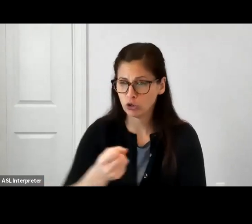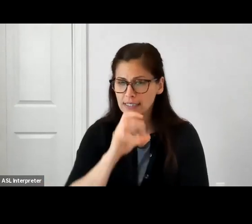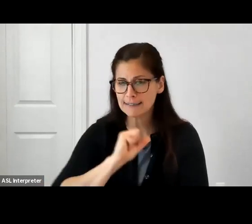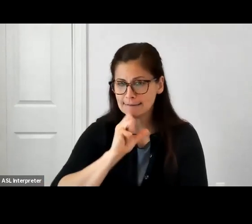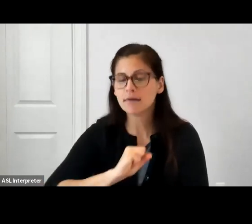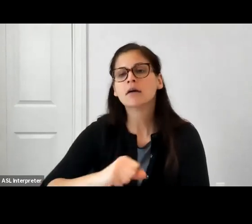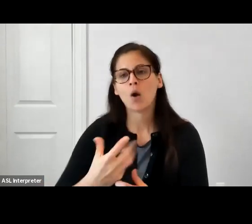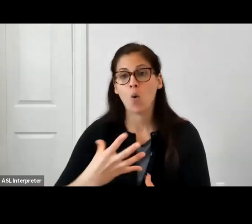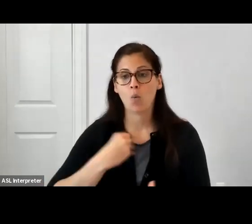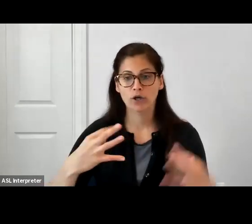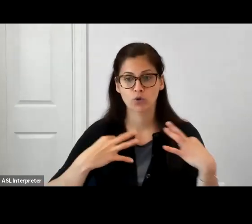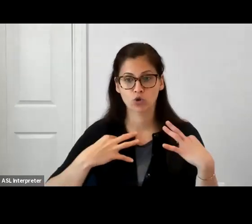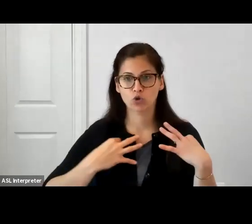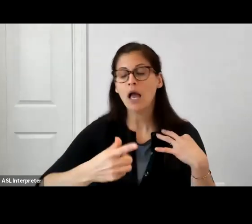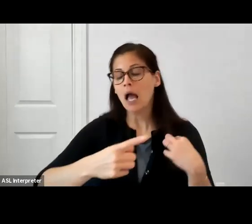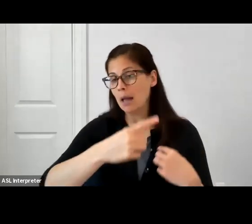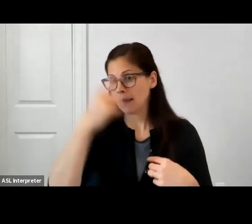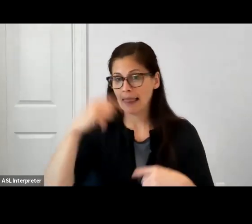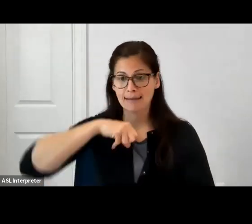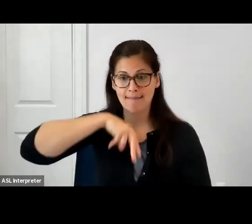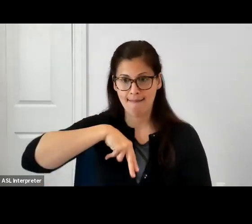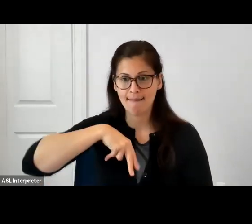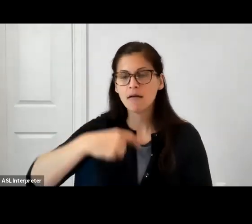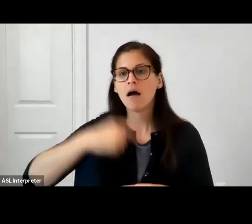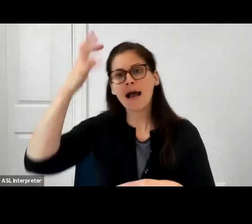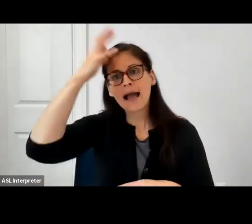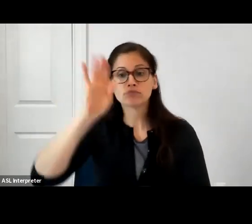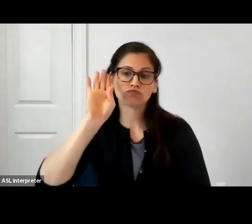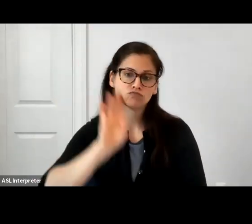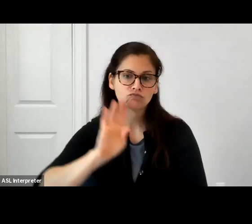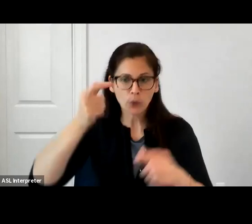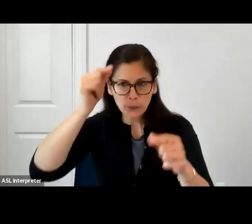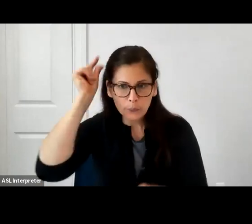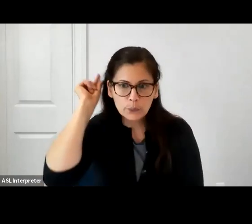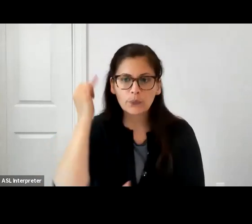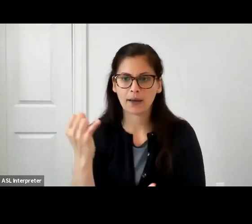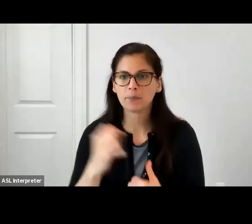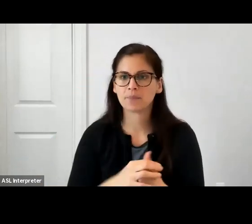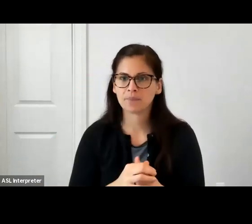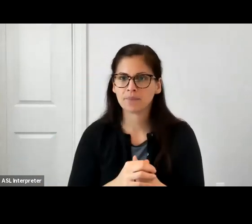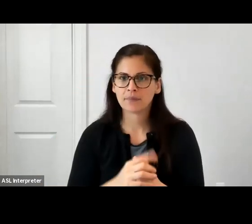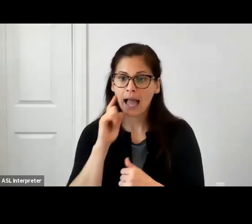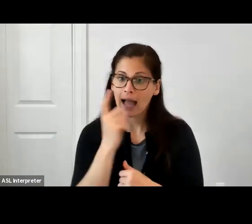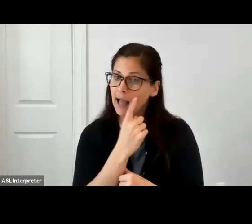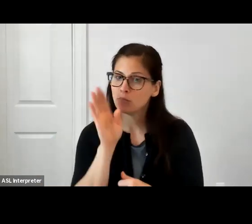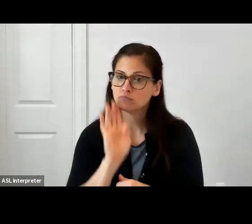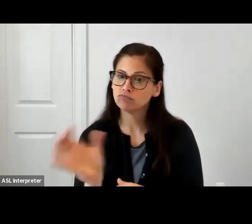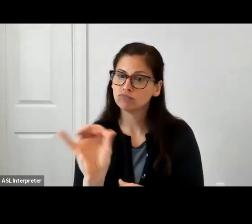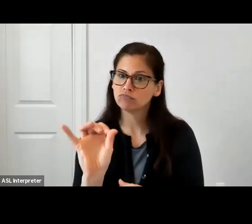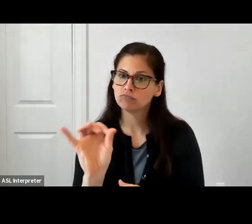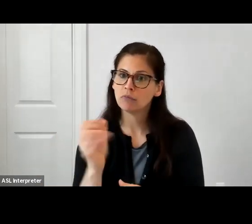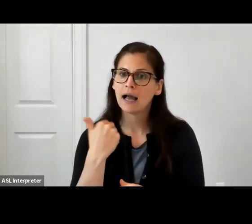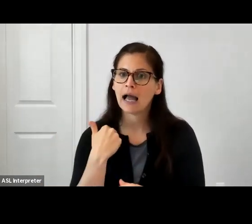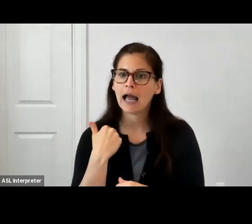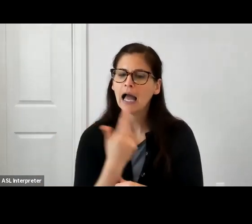white shirt. I'm wearing a black striped tie. My hair is brown and short right now. My eyes are brown as well. I have